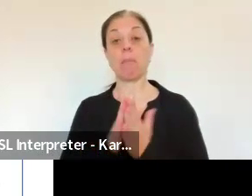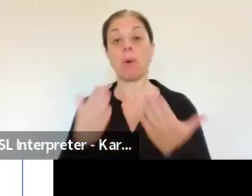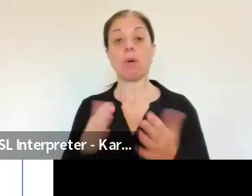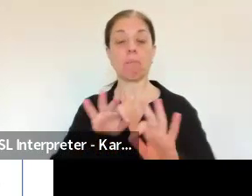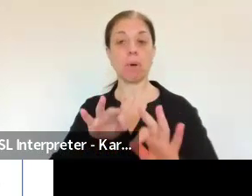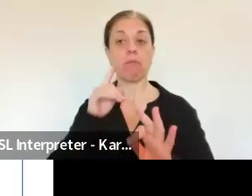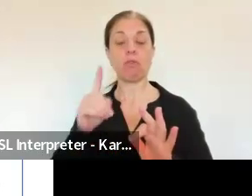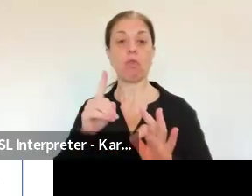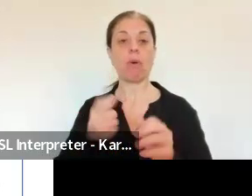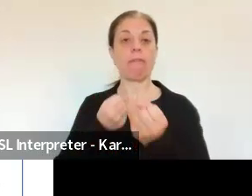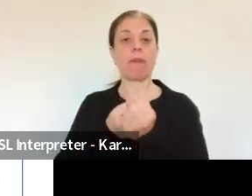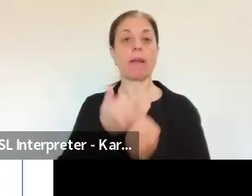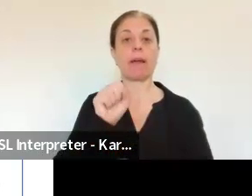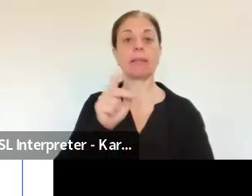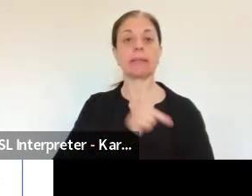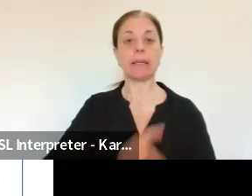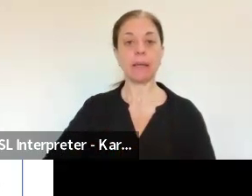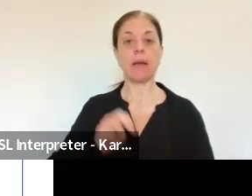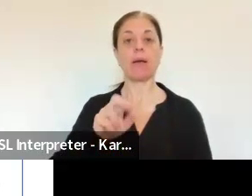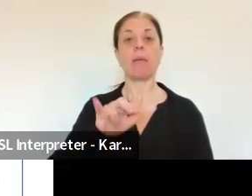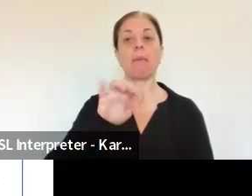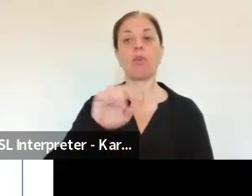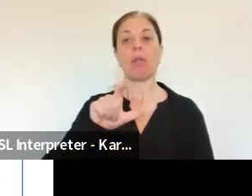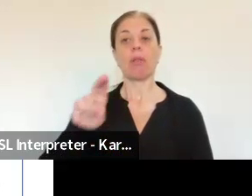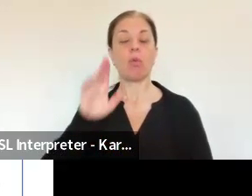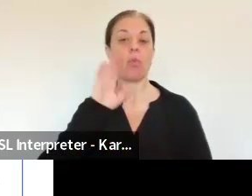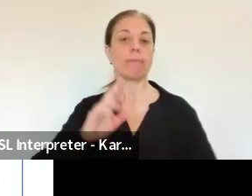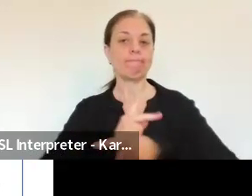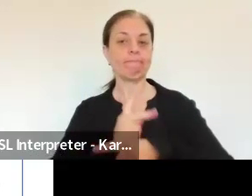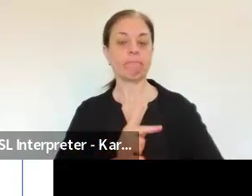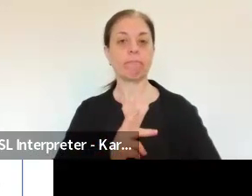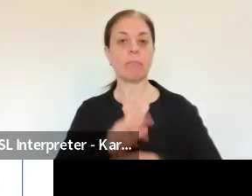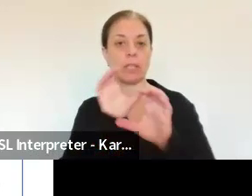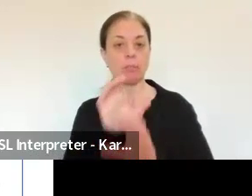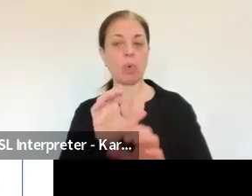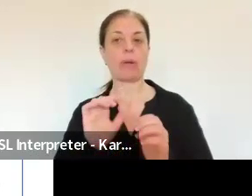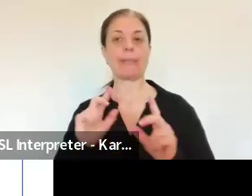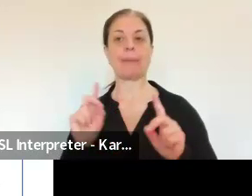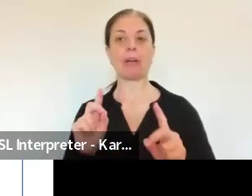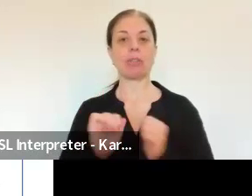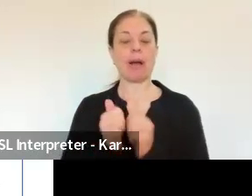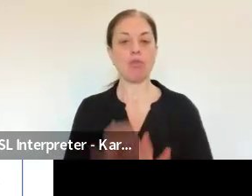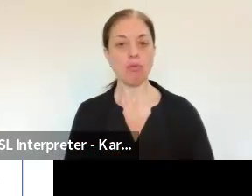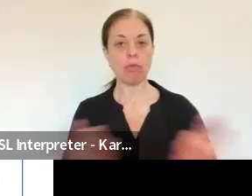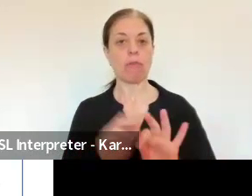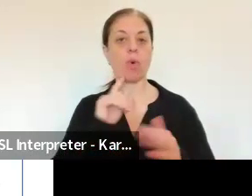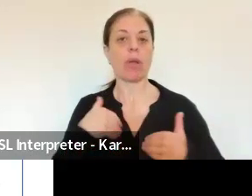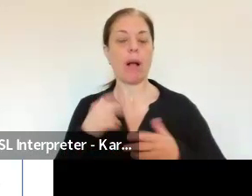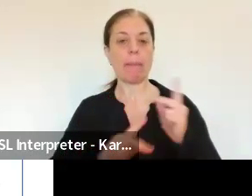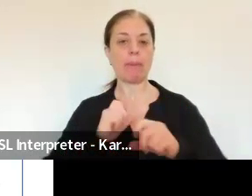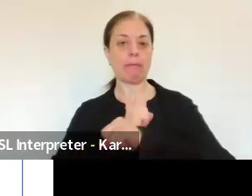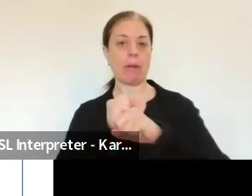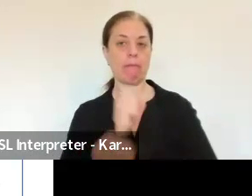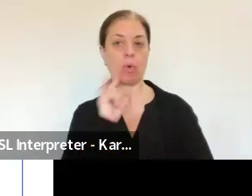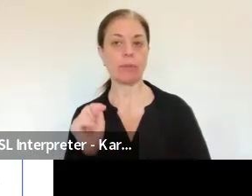perfect for fans of A.S. King and Mary Lou, and it will explore just how delicate democracy can be and how crucial it is for young people to fight for